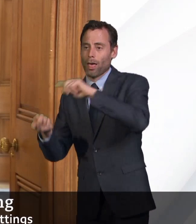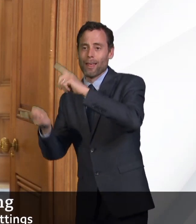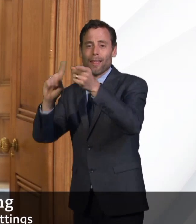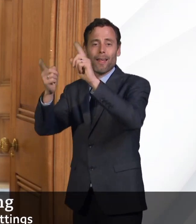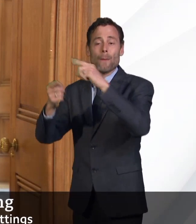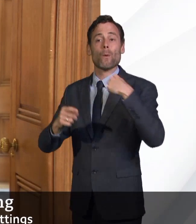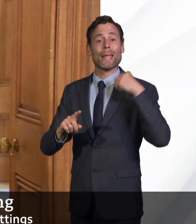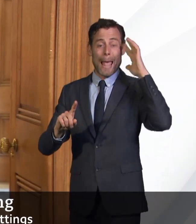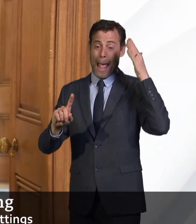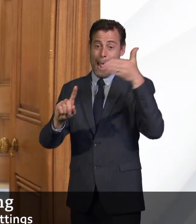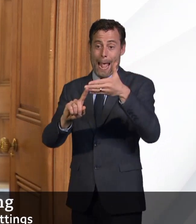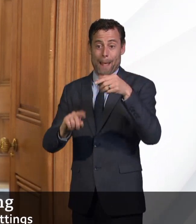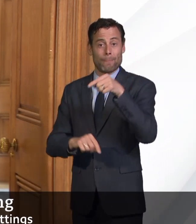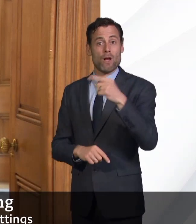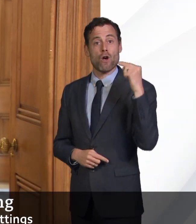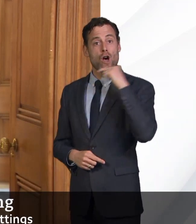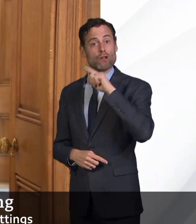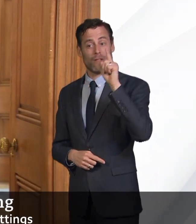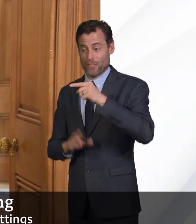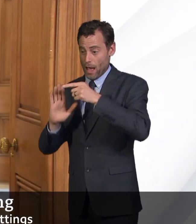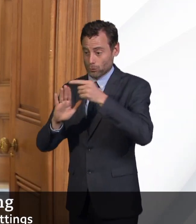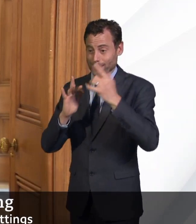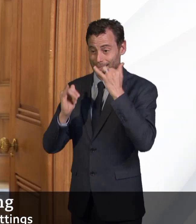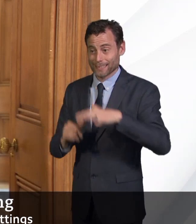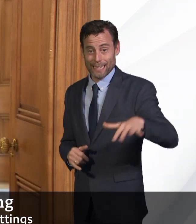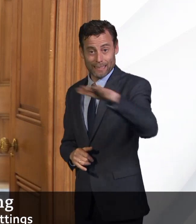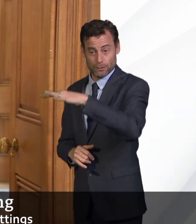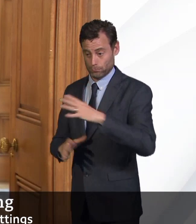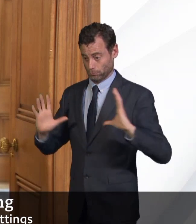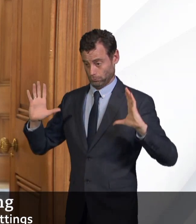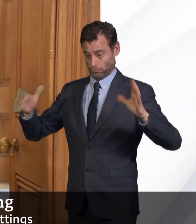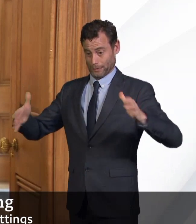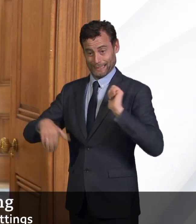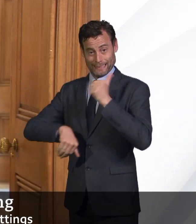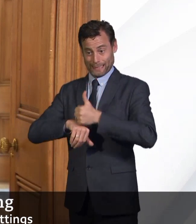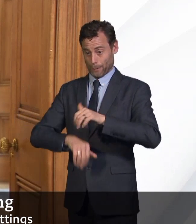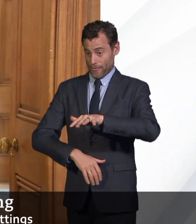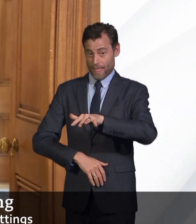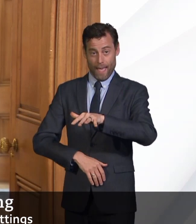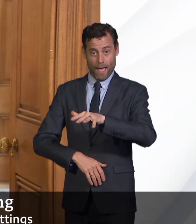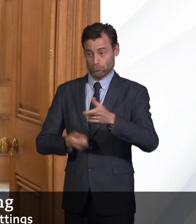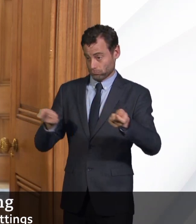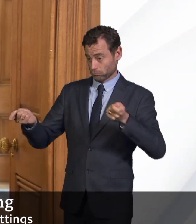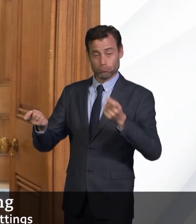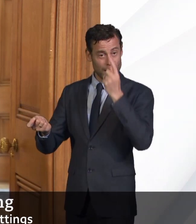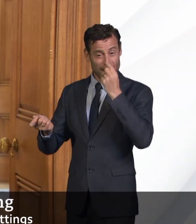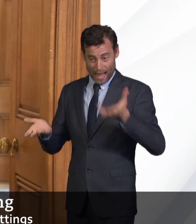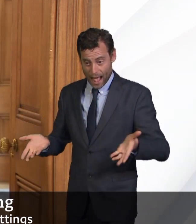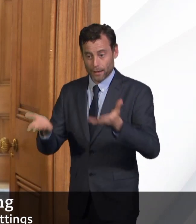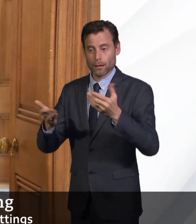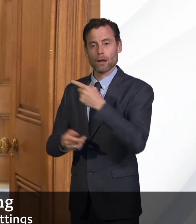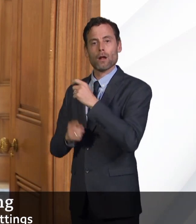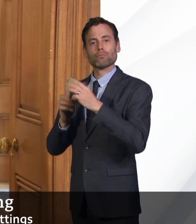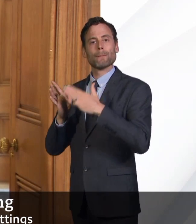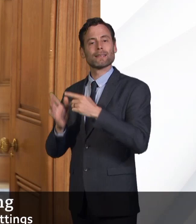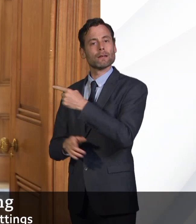get 100,000 tests, and we have that capacity. The Prime Minister's announced in the last week that we're going to ramp that up further